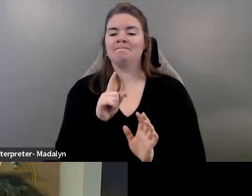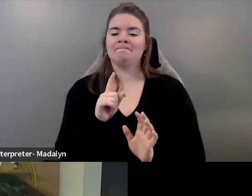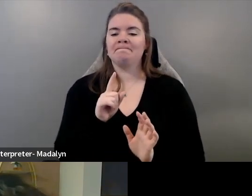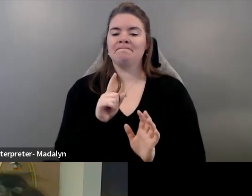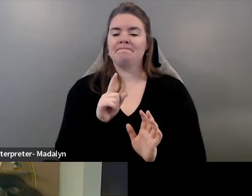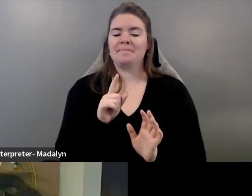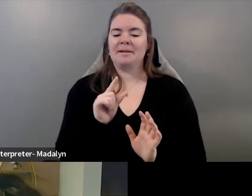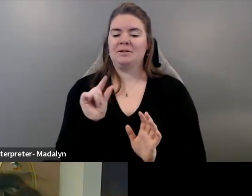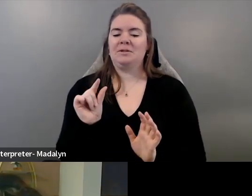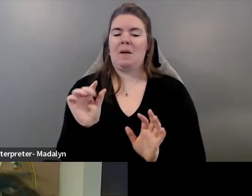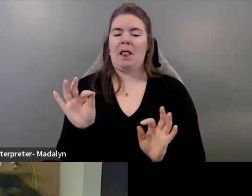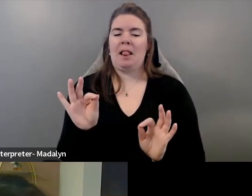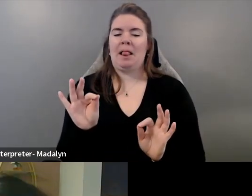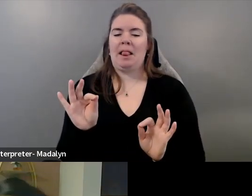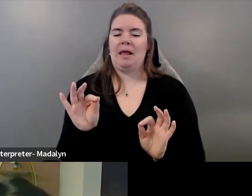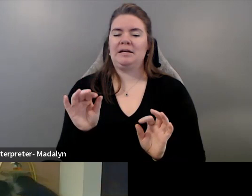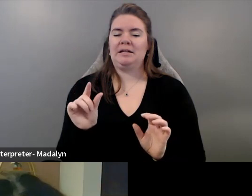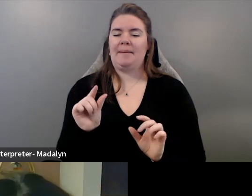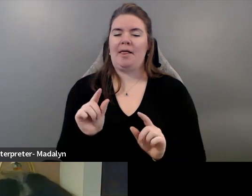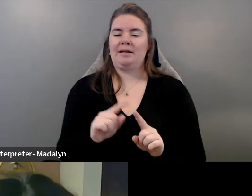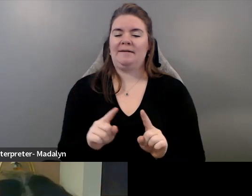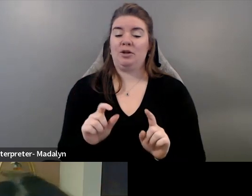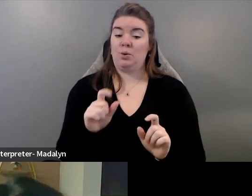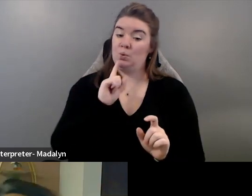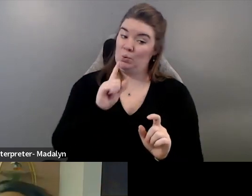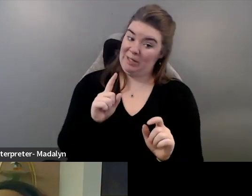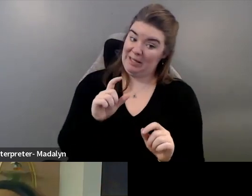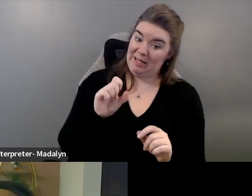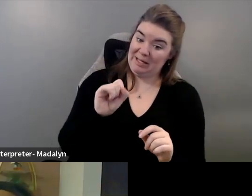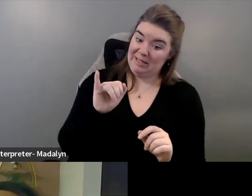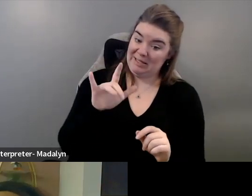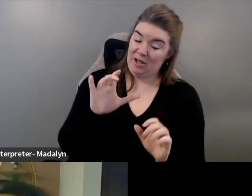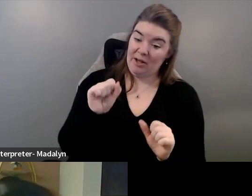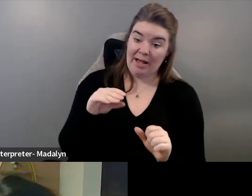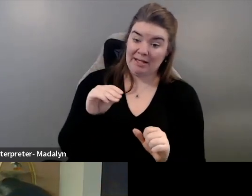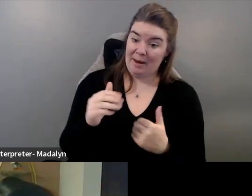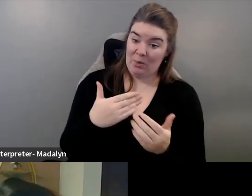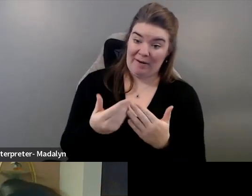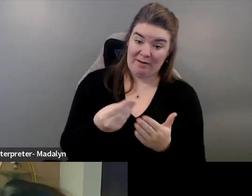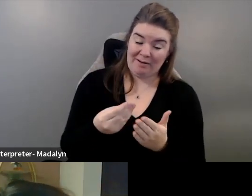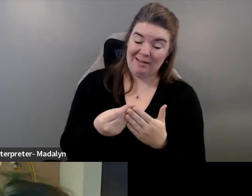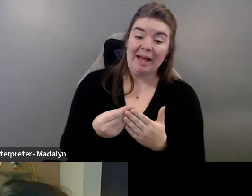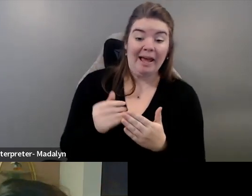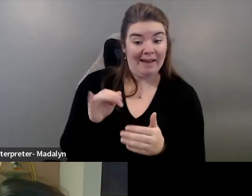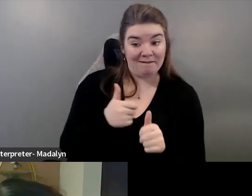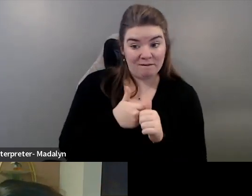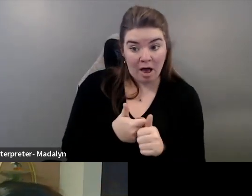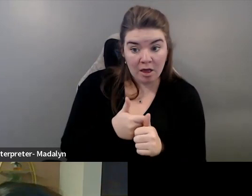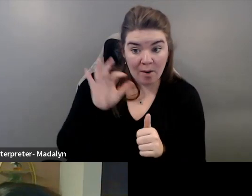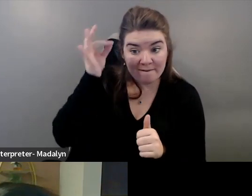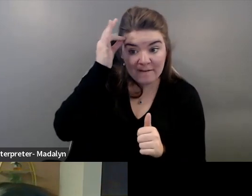SILC is allowed to spend their money on pretty much whatever they want, as long as the federal regulations say that they're allowed to,